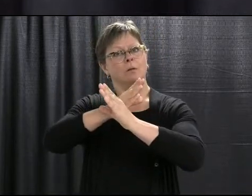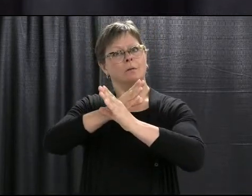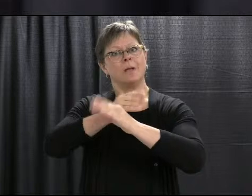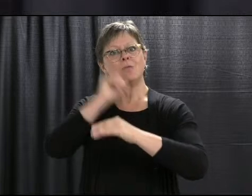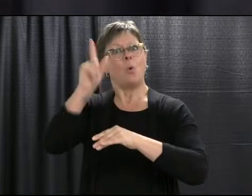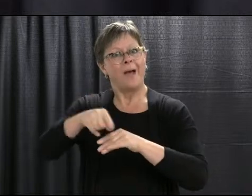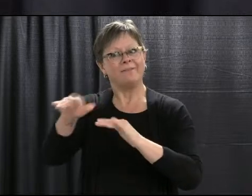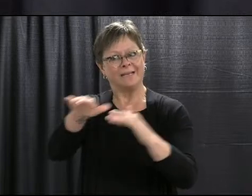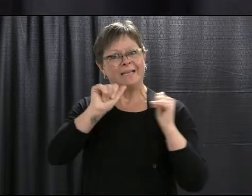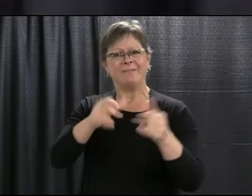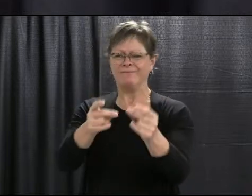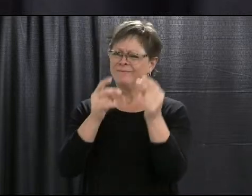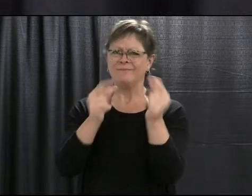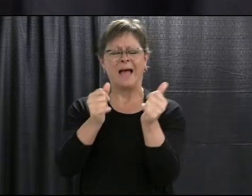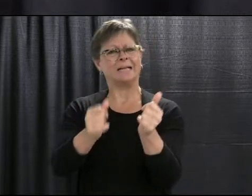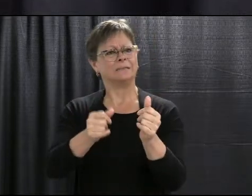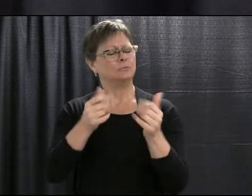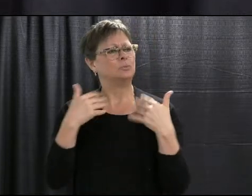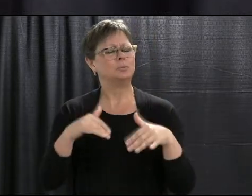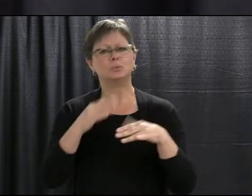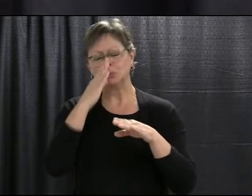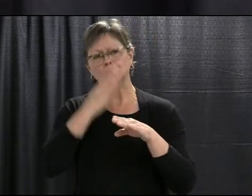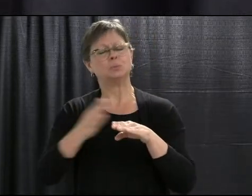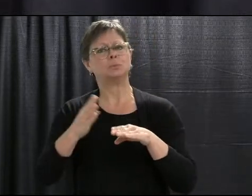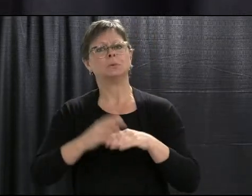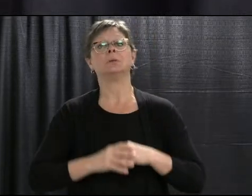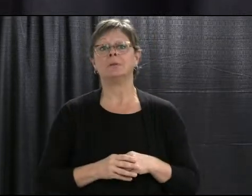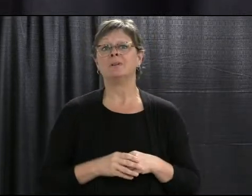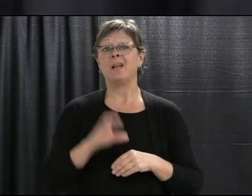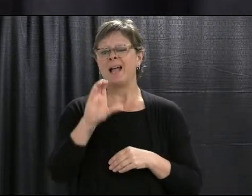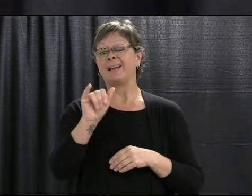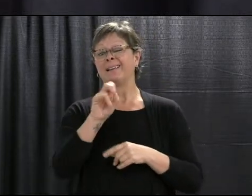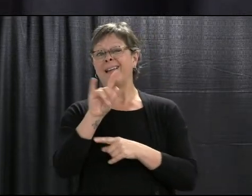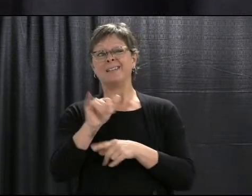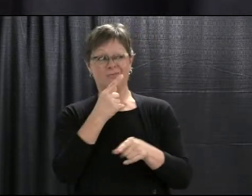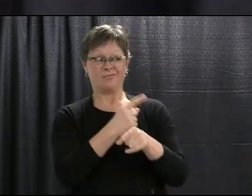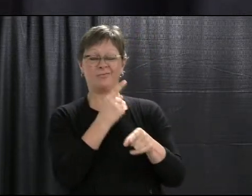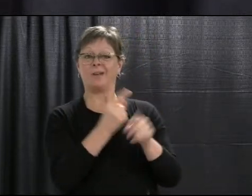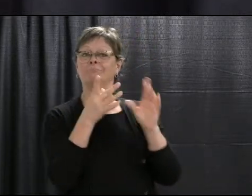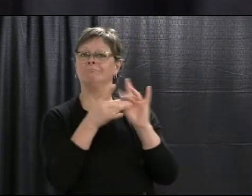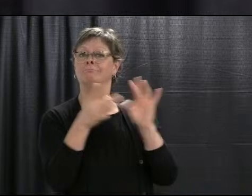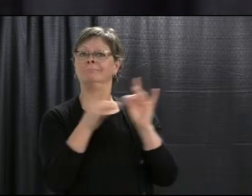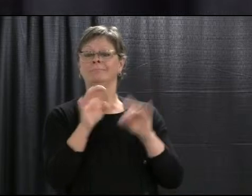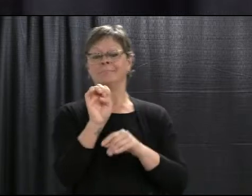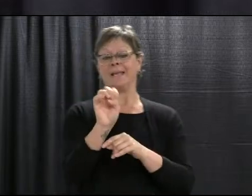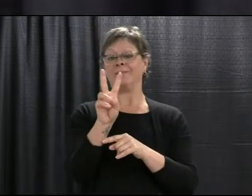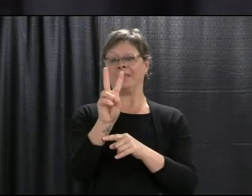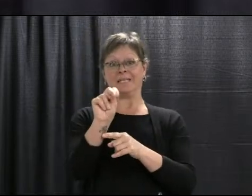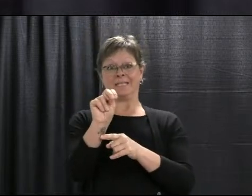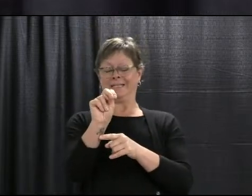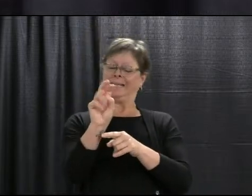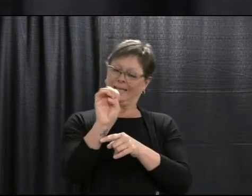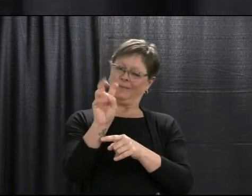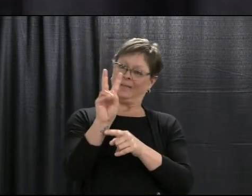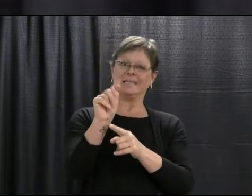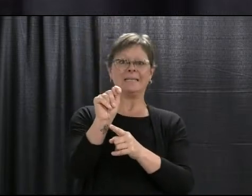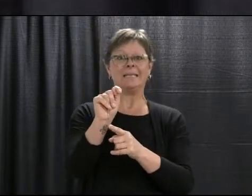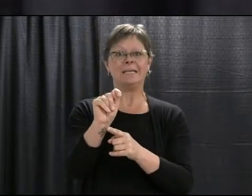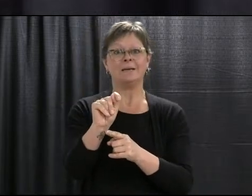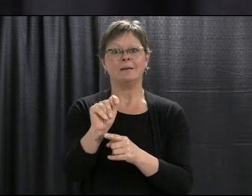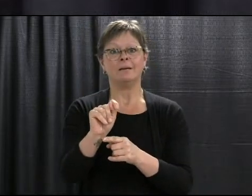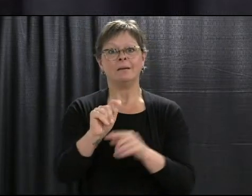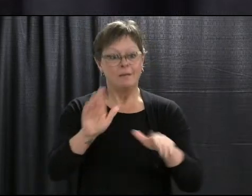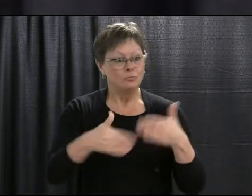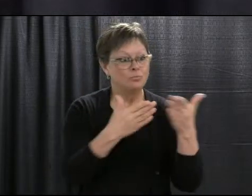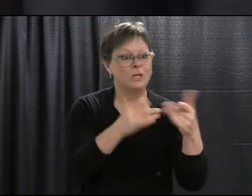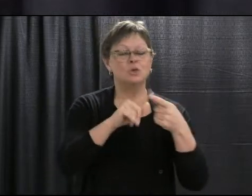Cassie explained EVT and how we're bringing really new and emerging therapies to the population here in Newfoundland and Labrador and